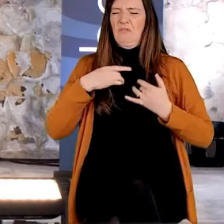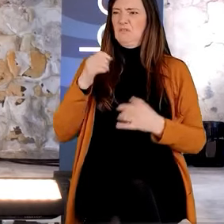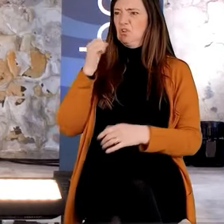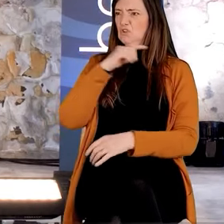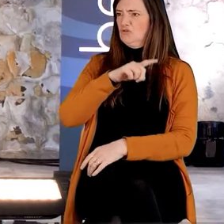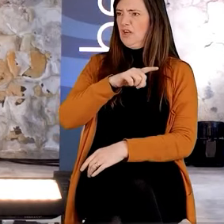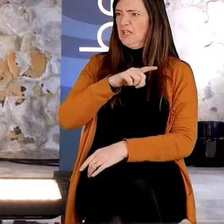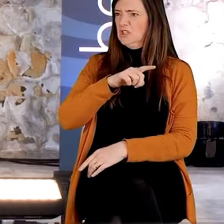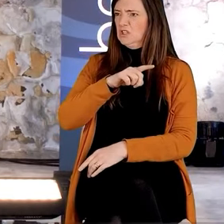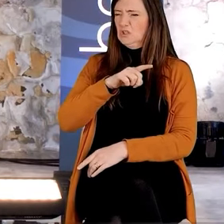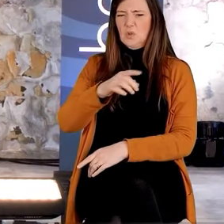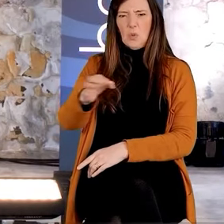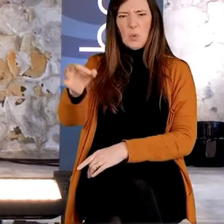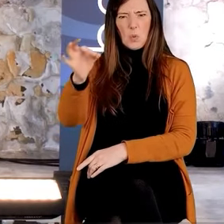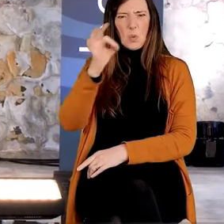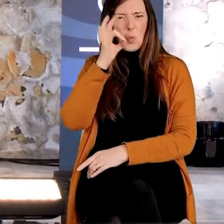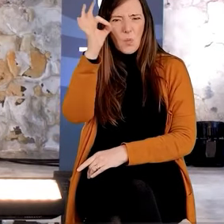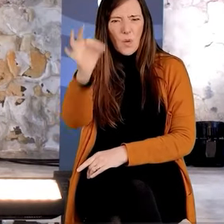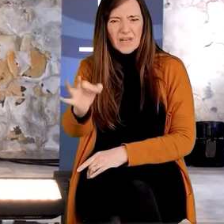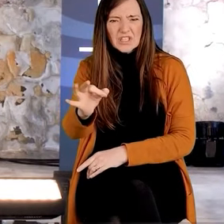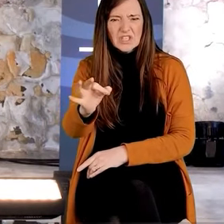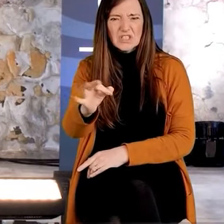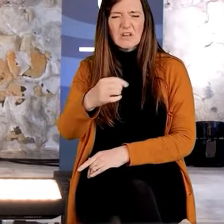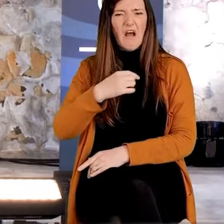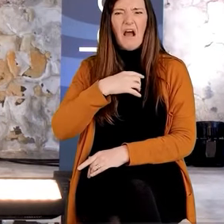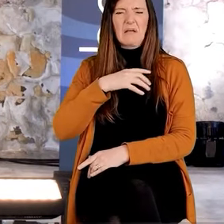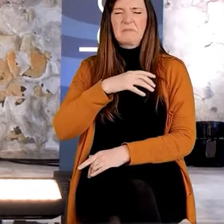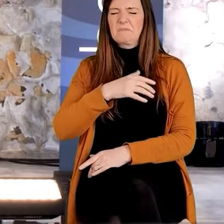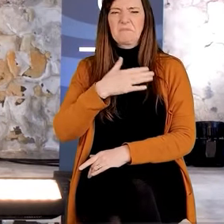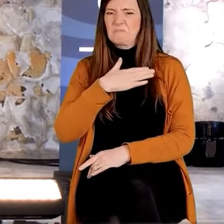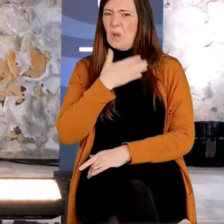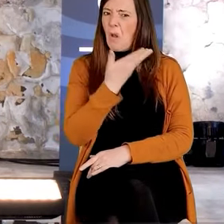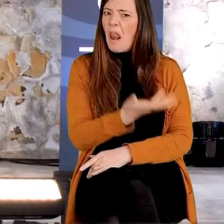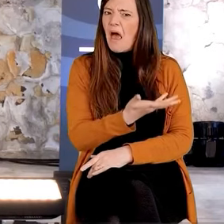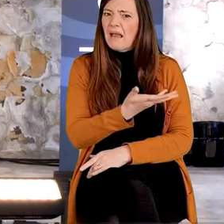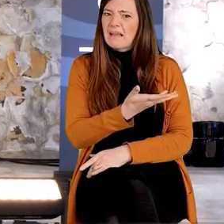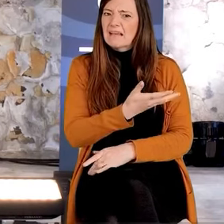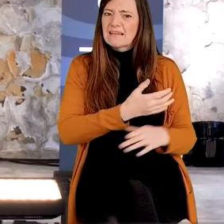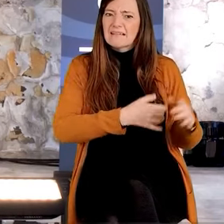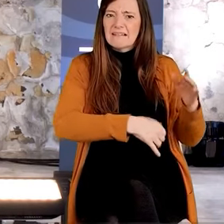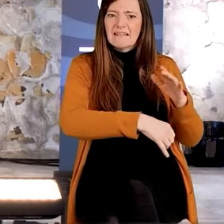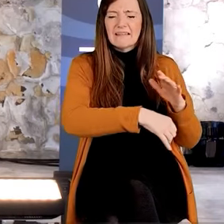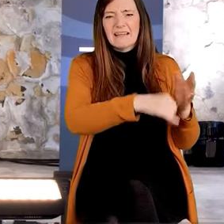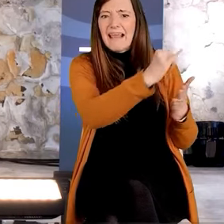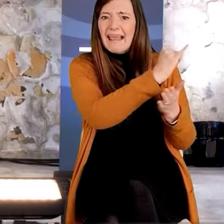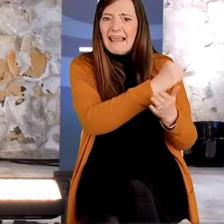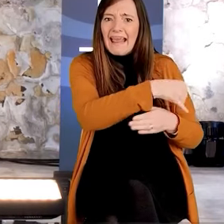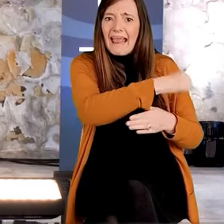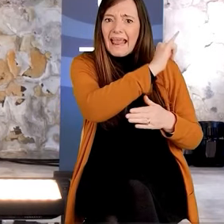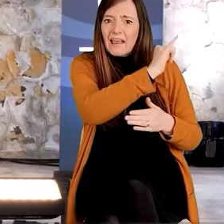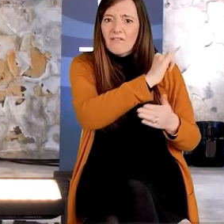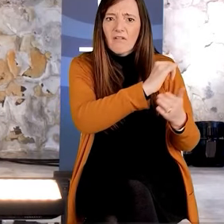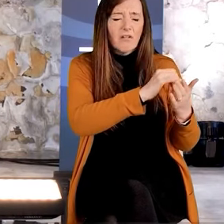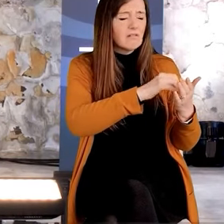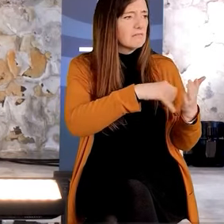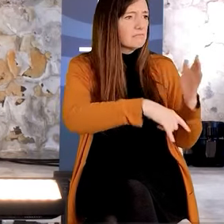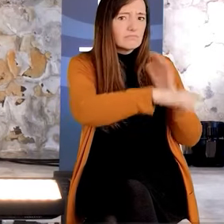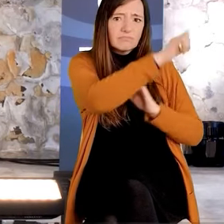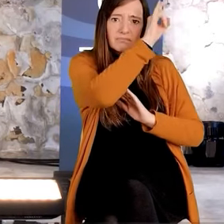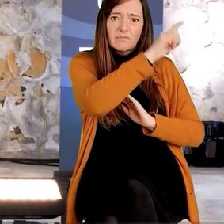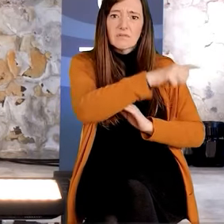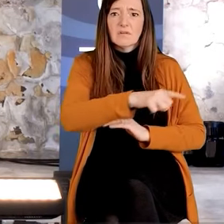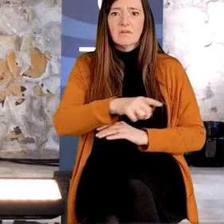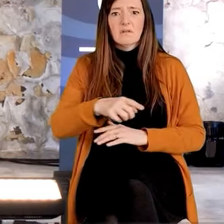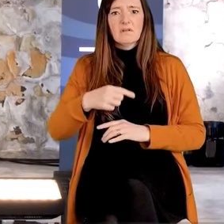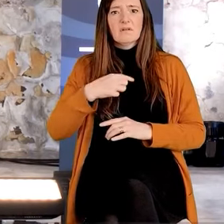is evil. I'm against it. Of course, I'm against it. Right is right and wrong is wrong. And I try to